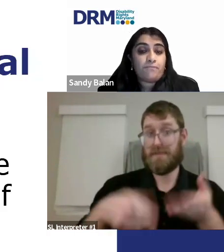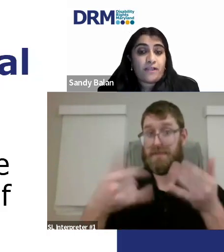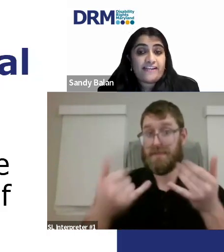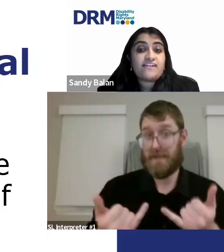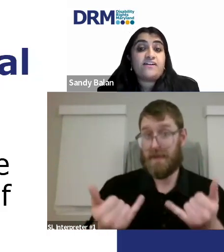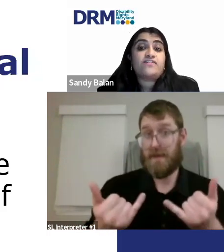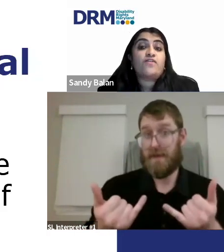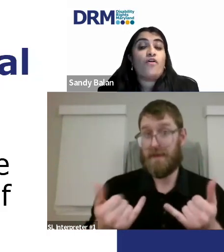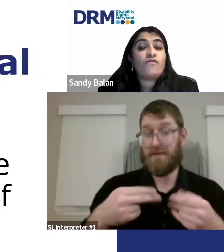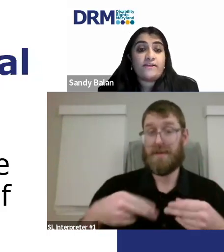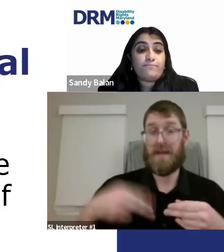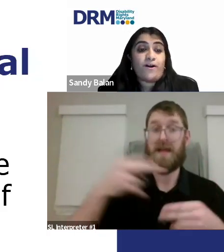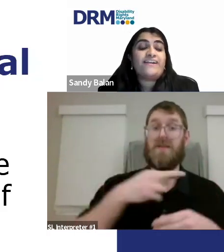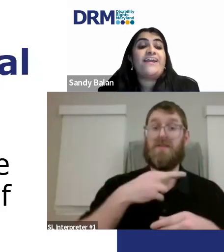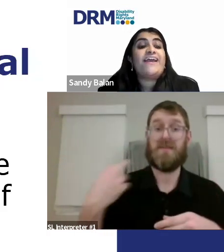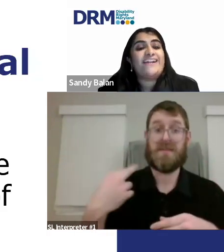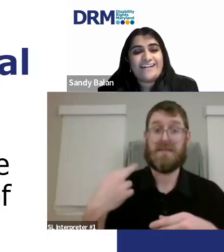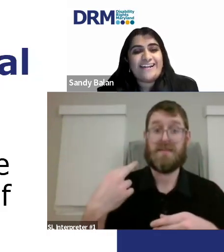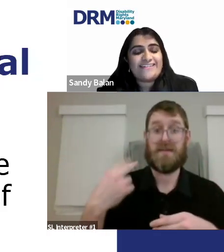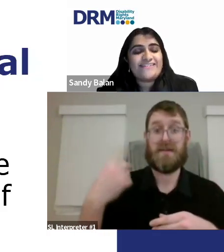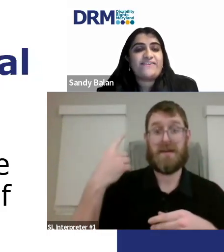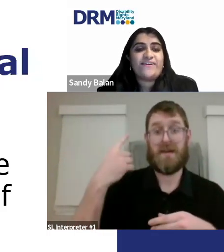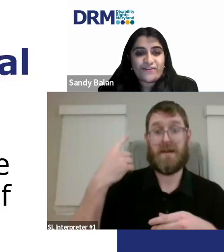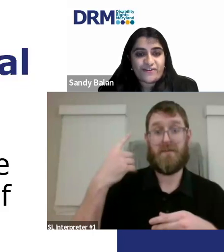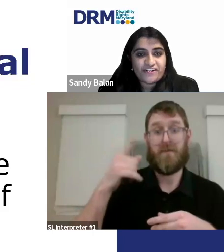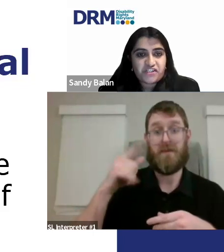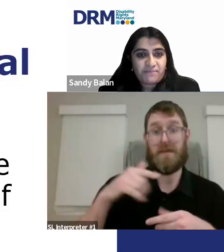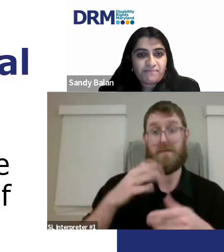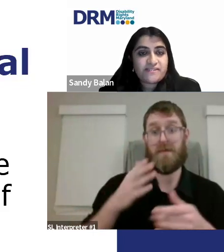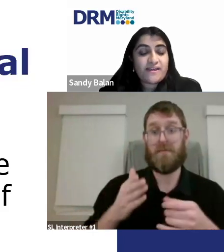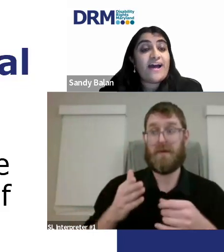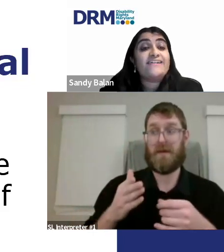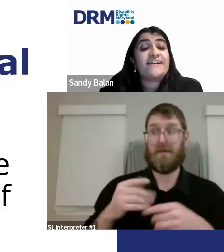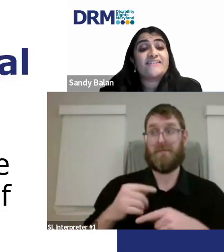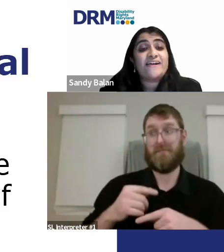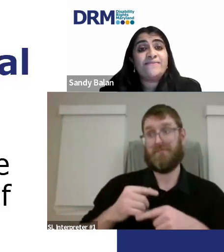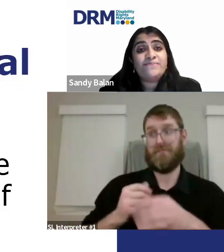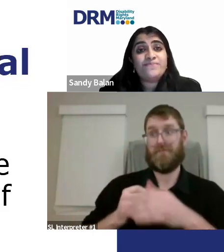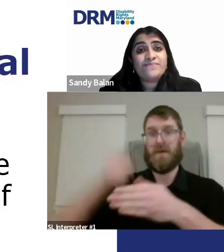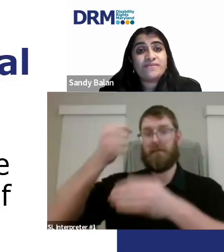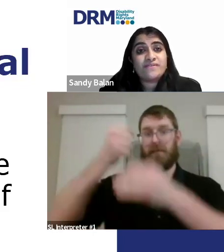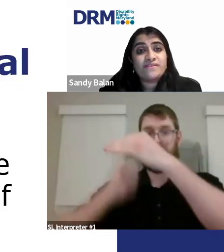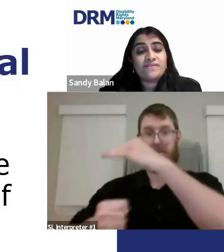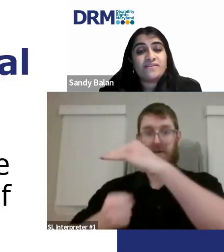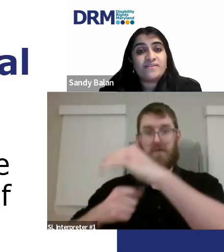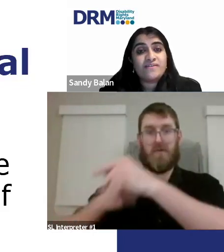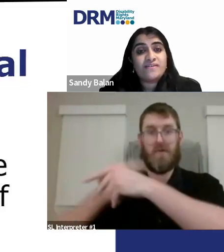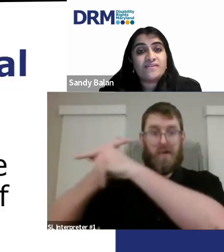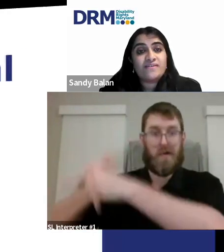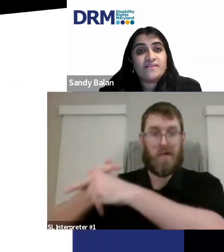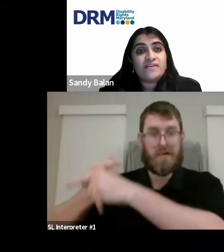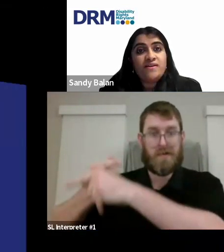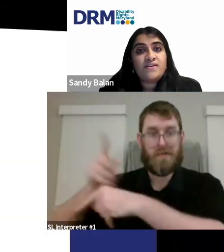risk of being placed under overly broad and unnecessary guardianships. Next slide.